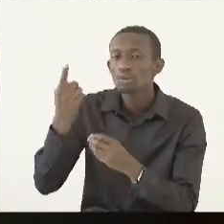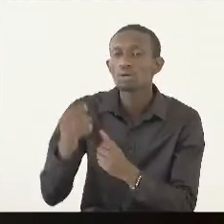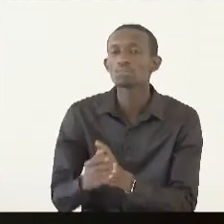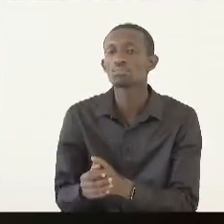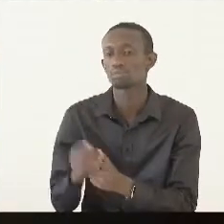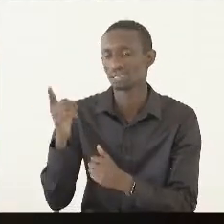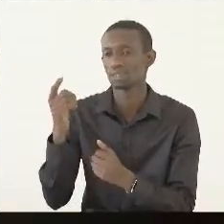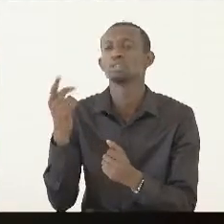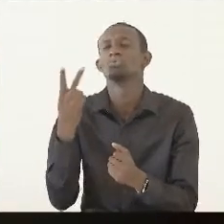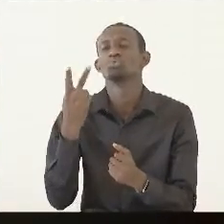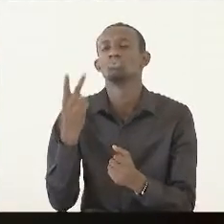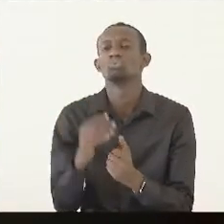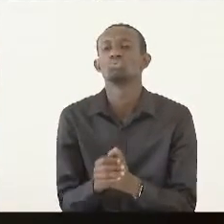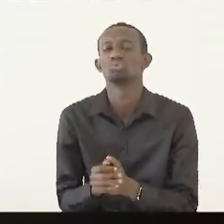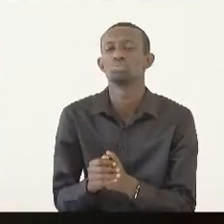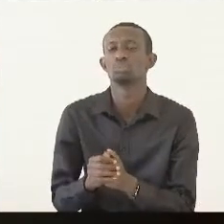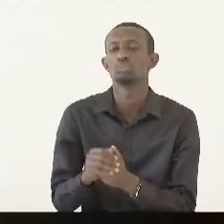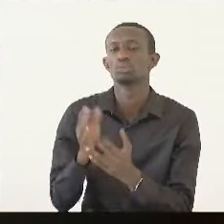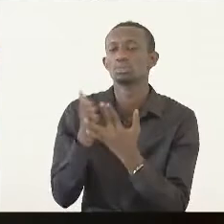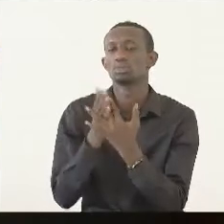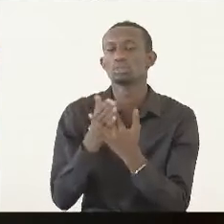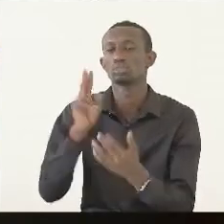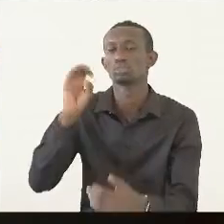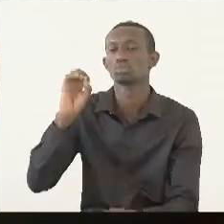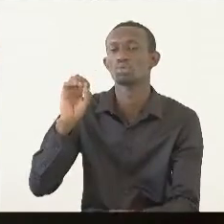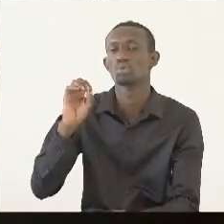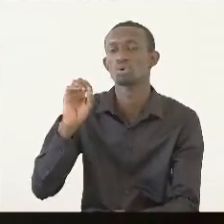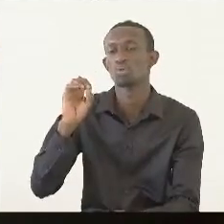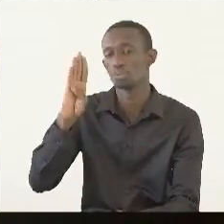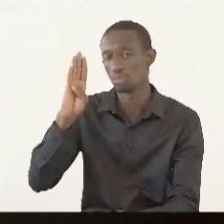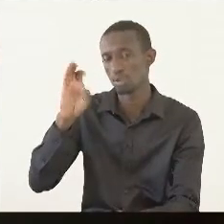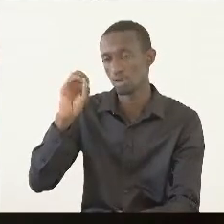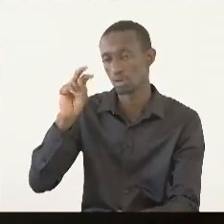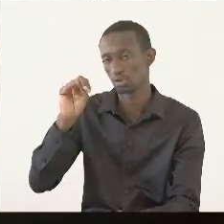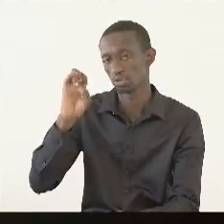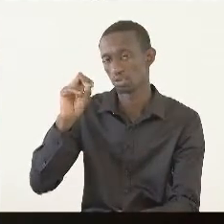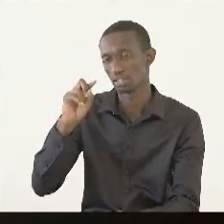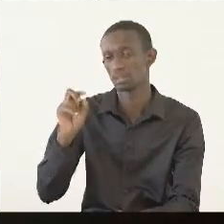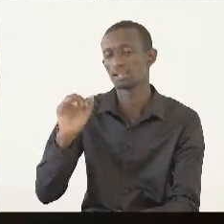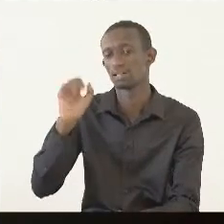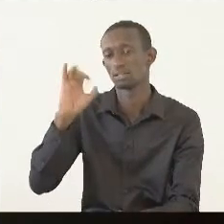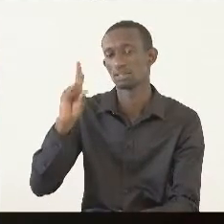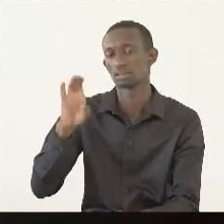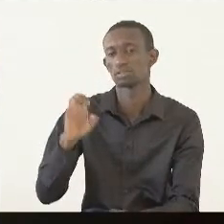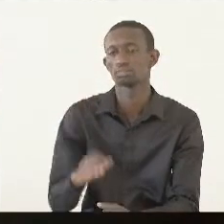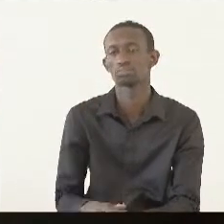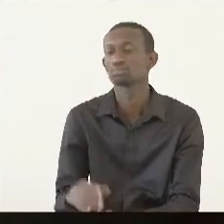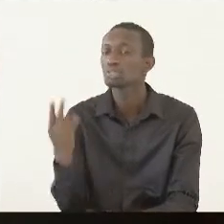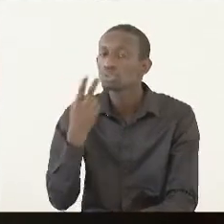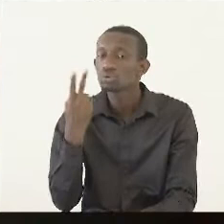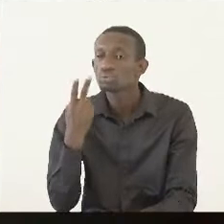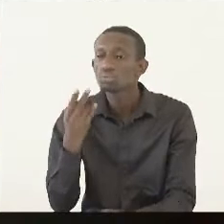one 2-nitro benzoic acid. 2-nitro benzoic acid.